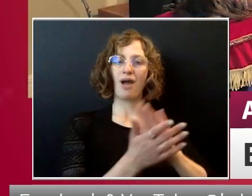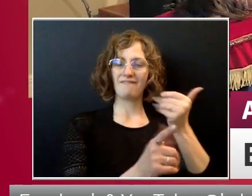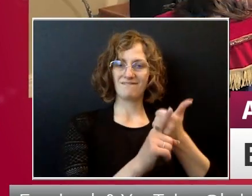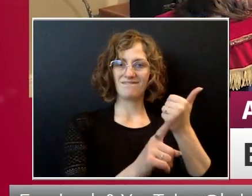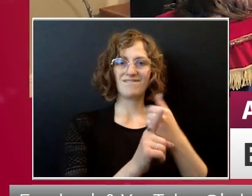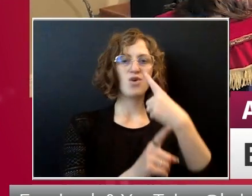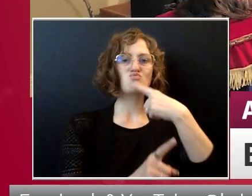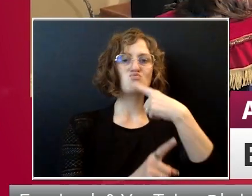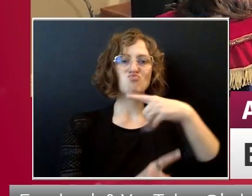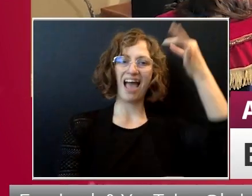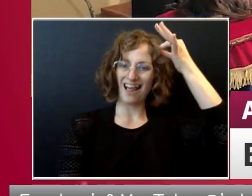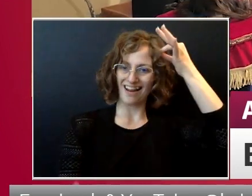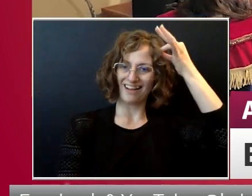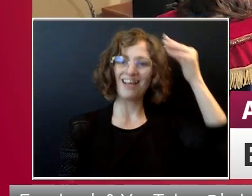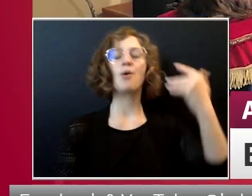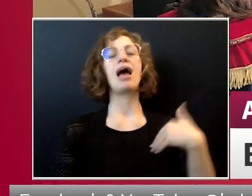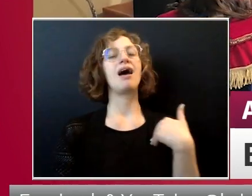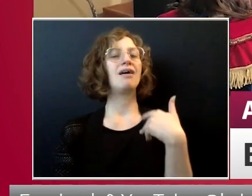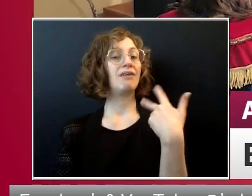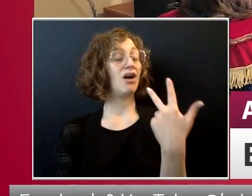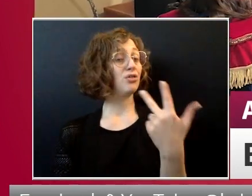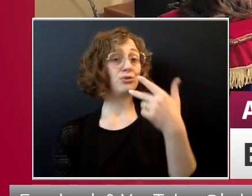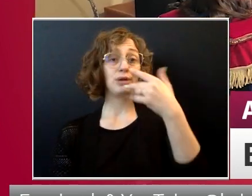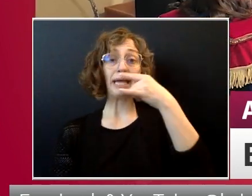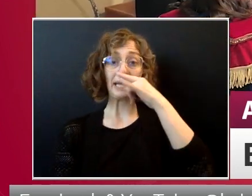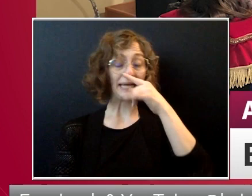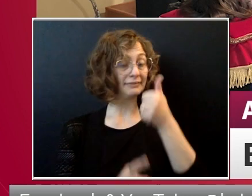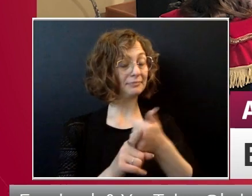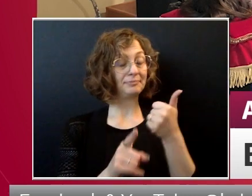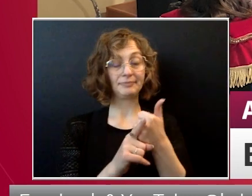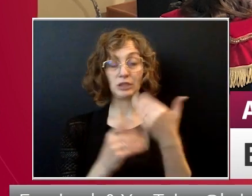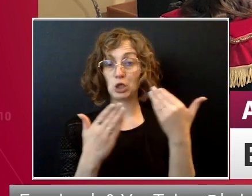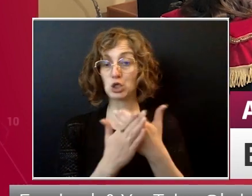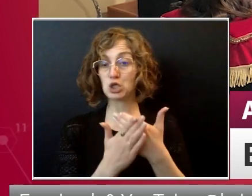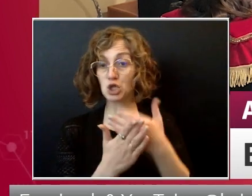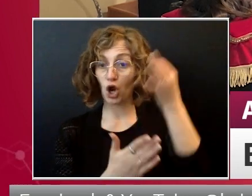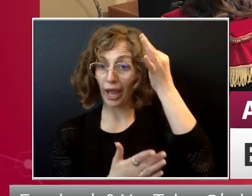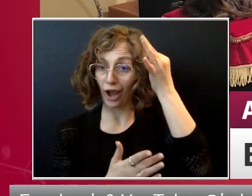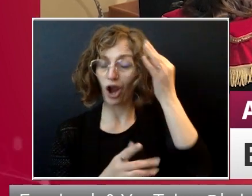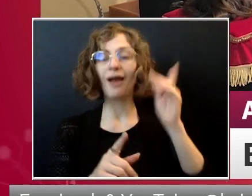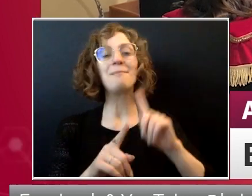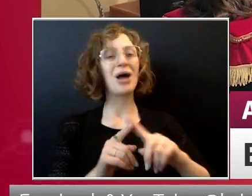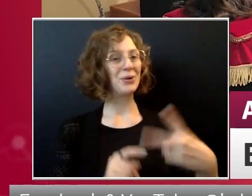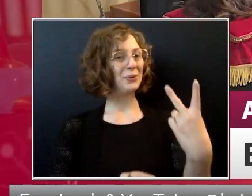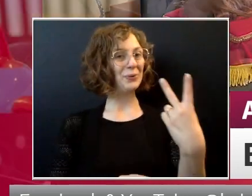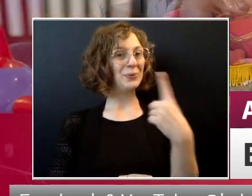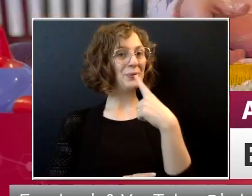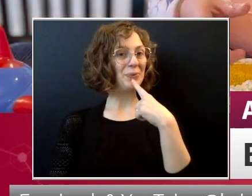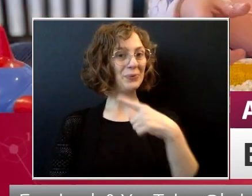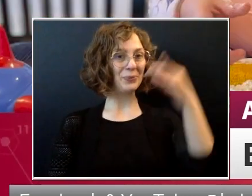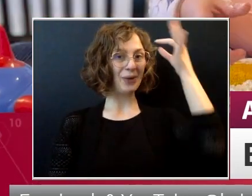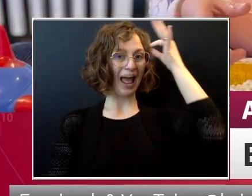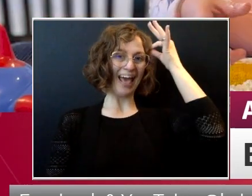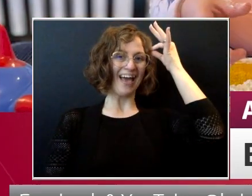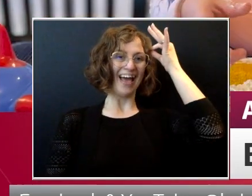dark hair, but she has 2 redheaded grandchildren. Which is particularly